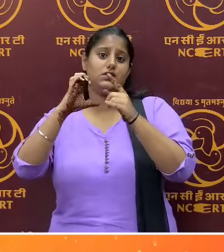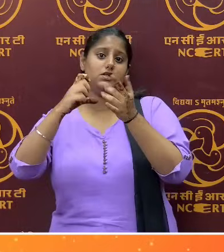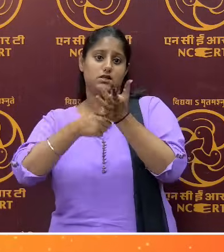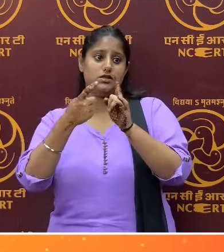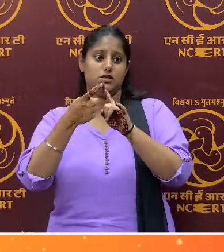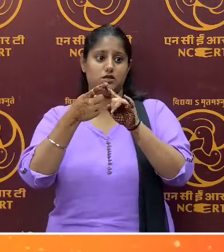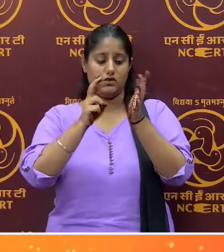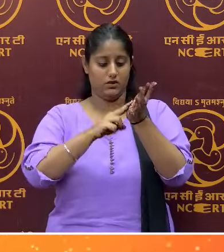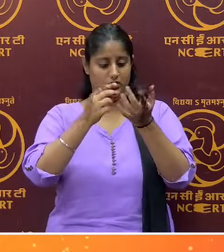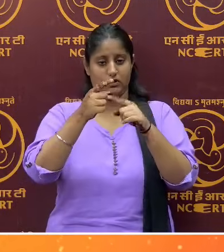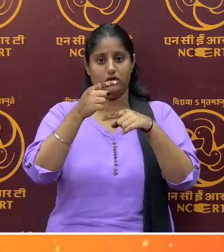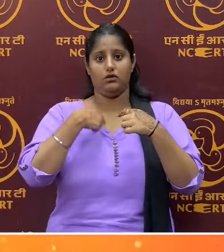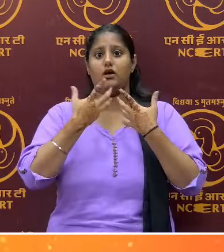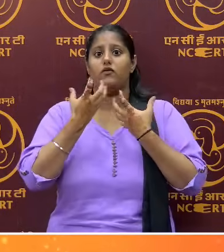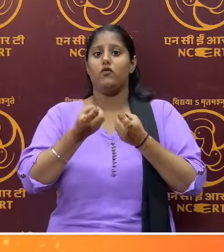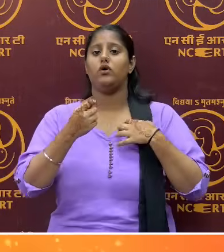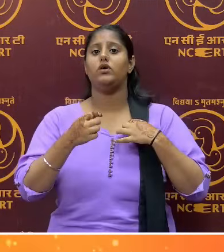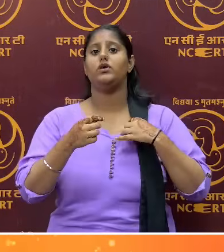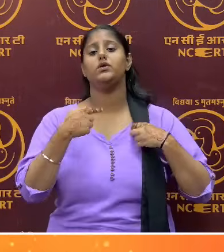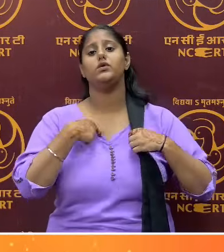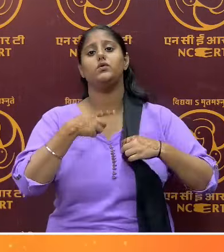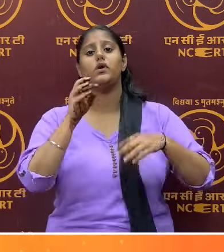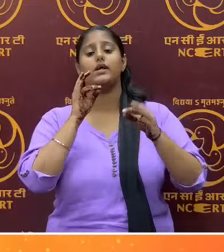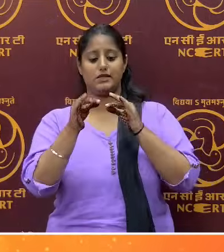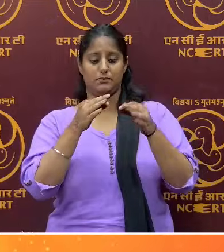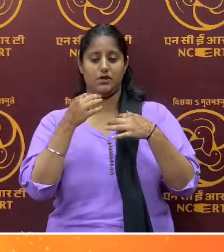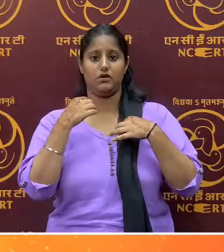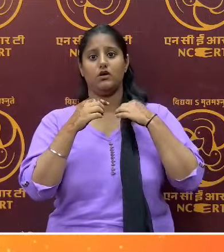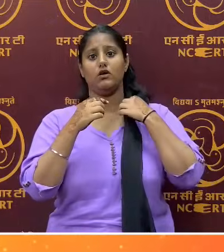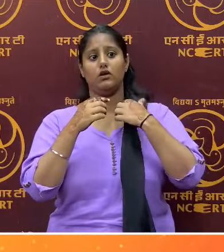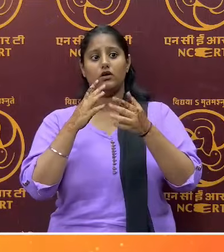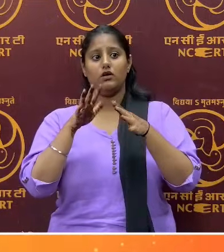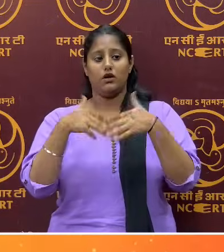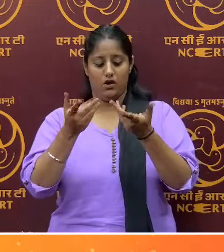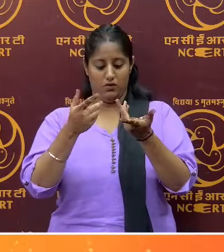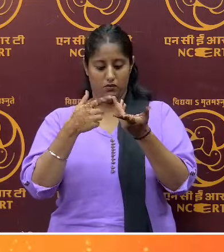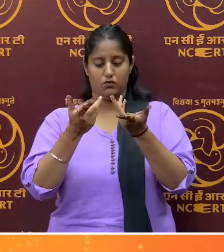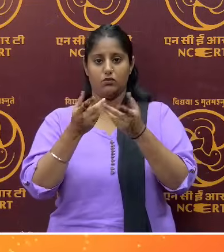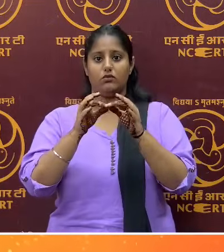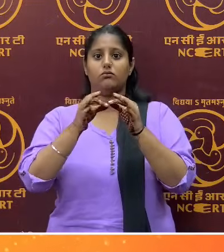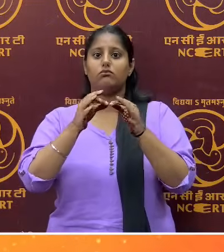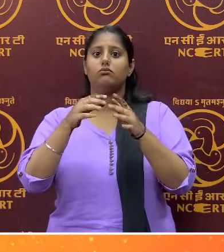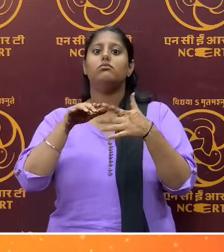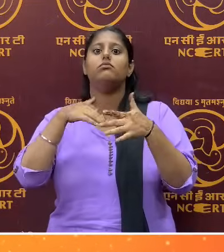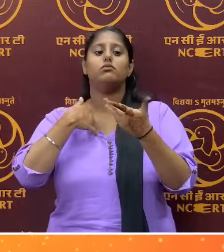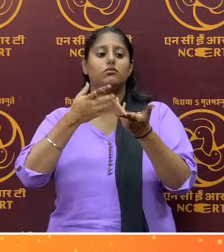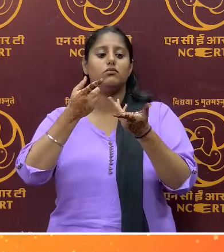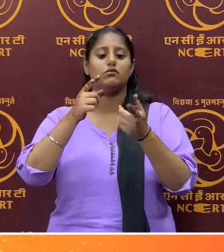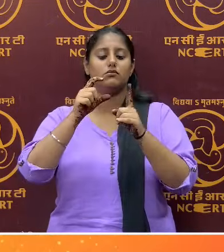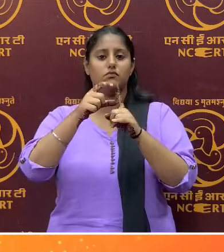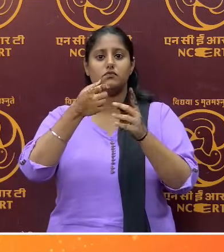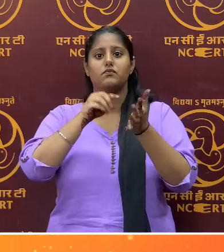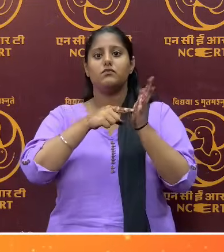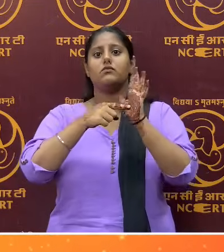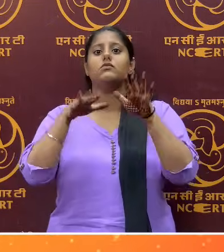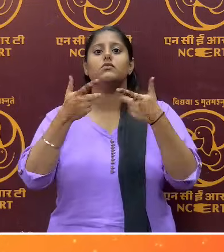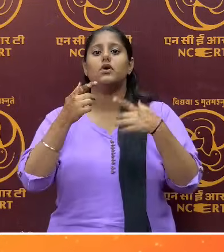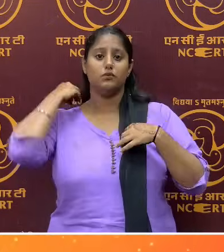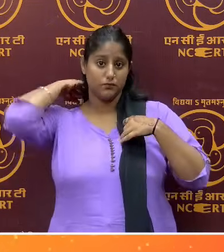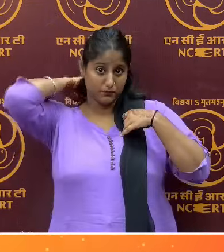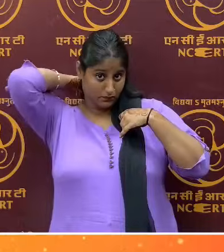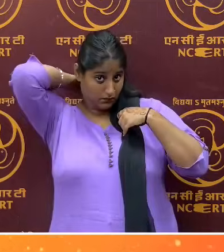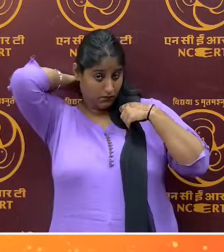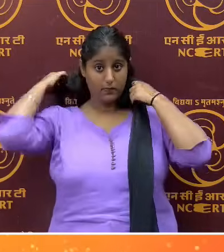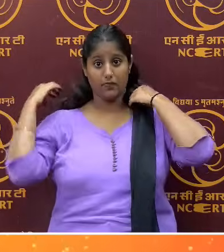special educator. So, I want you to kindly explain the importance and relevance of it, and then probably we can move on to the demonstrations. So, for